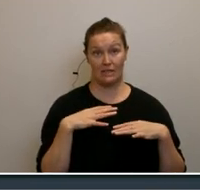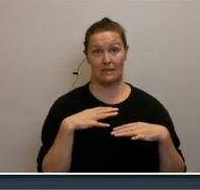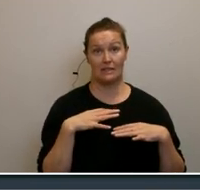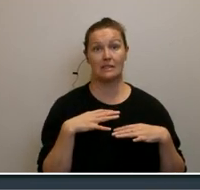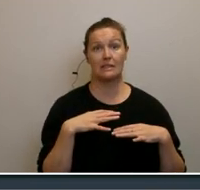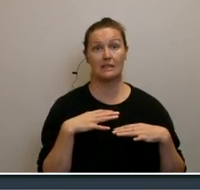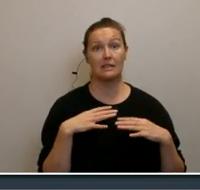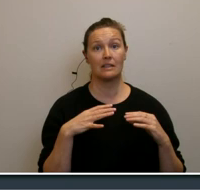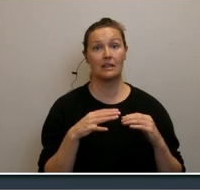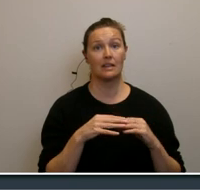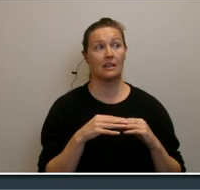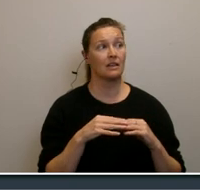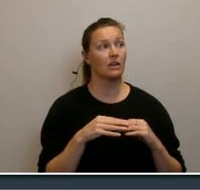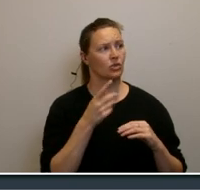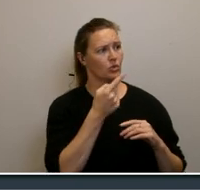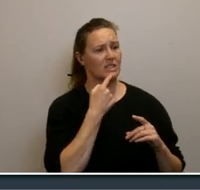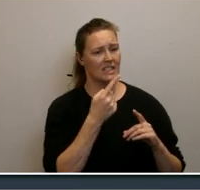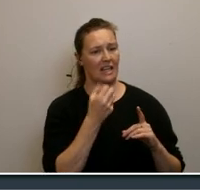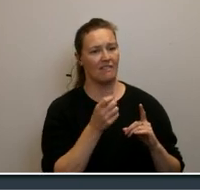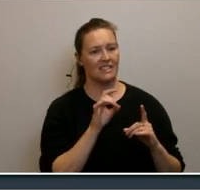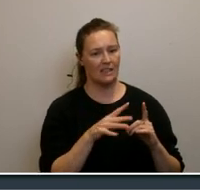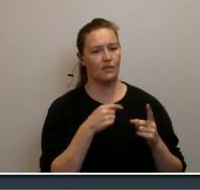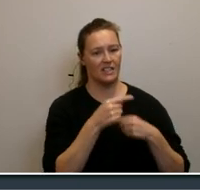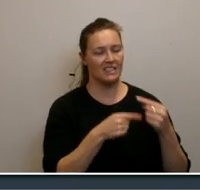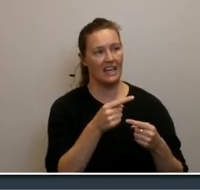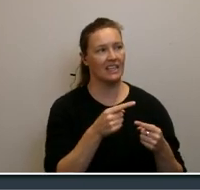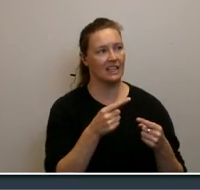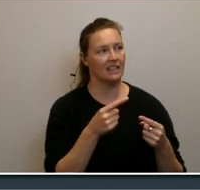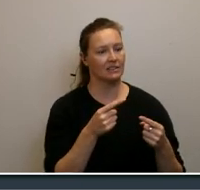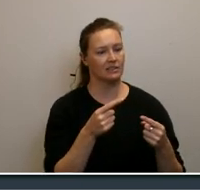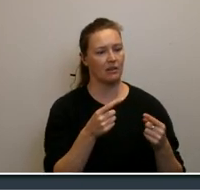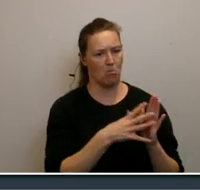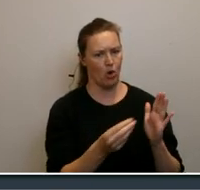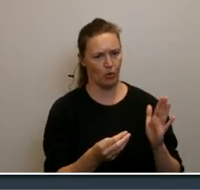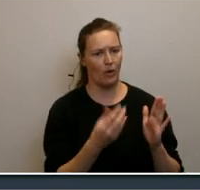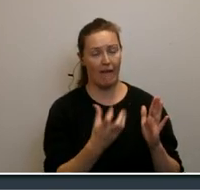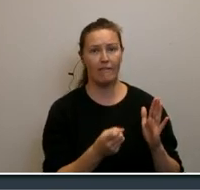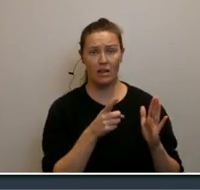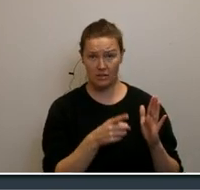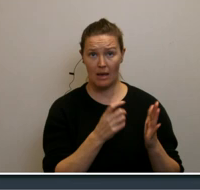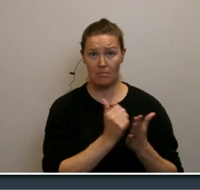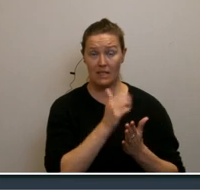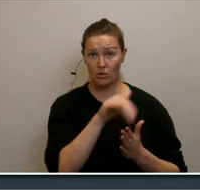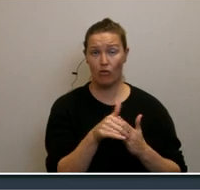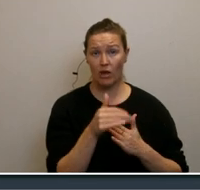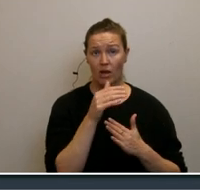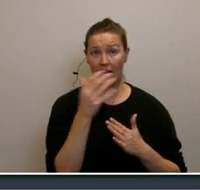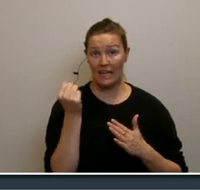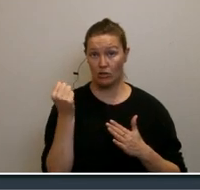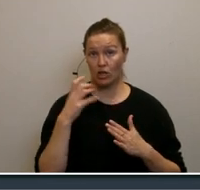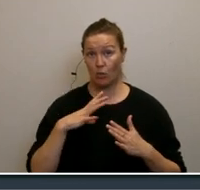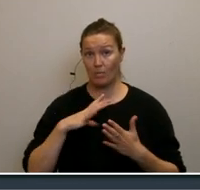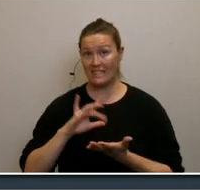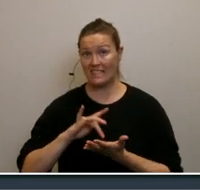that there's a self sort of sustaining operational model, would that be based off the Hiratonga